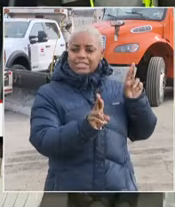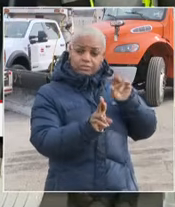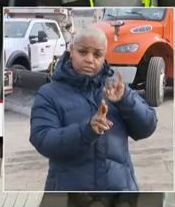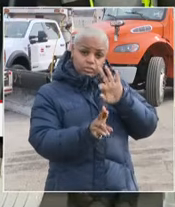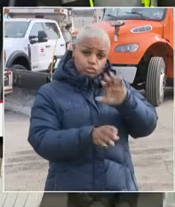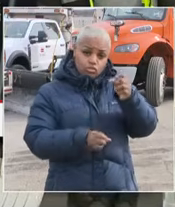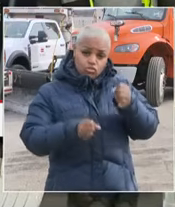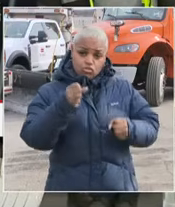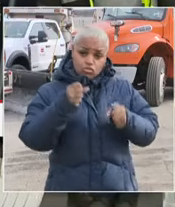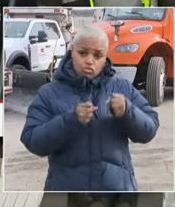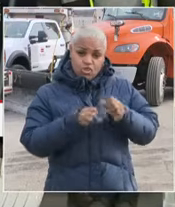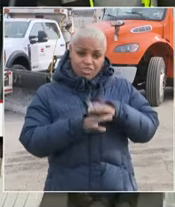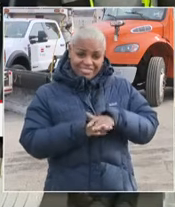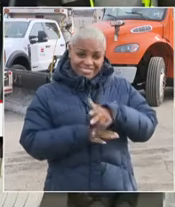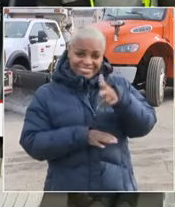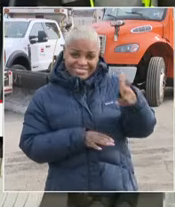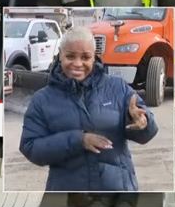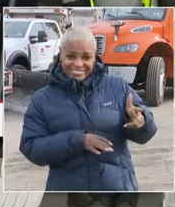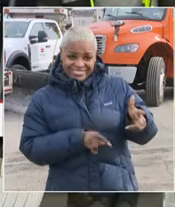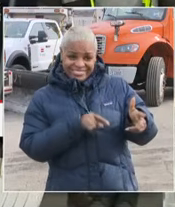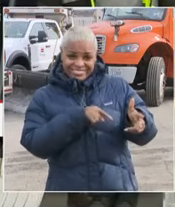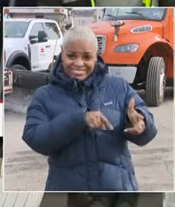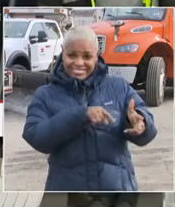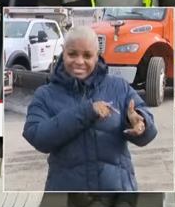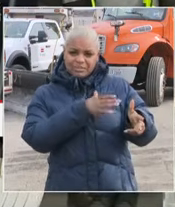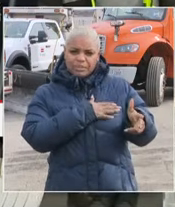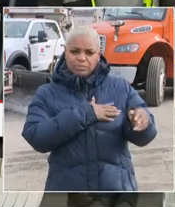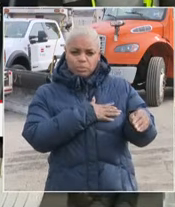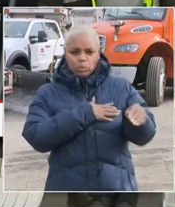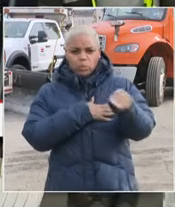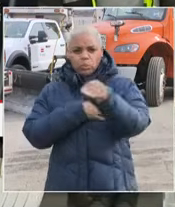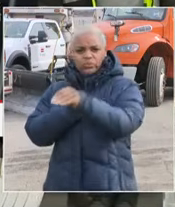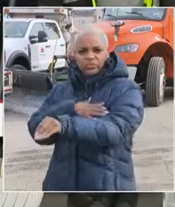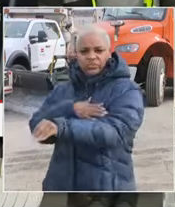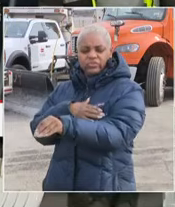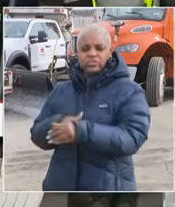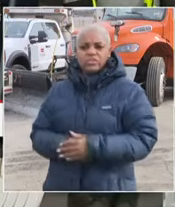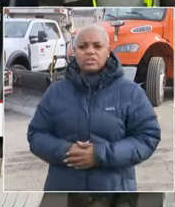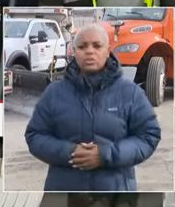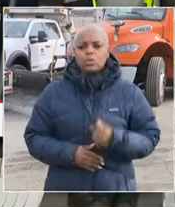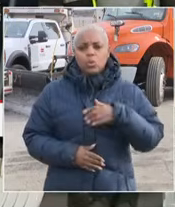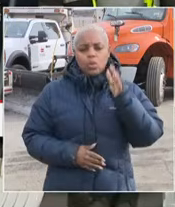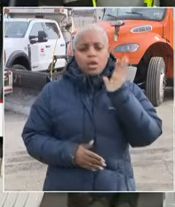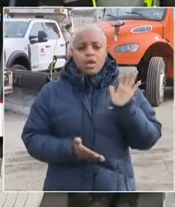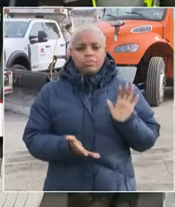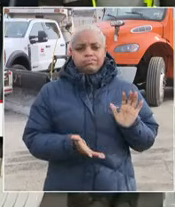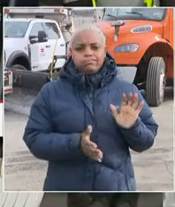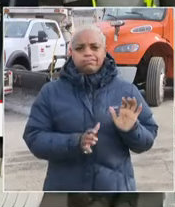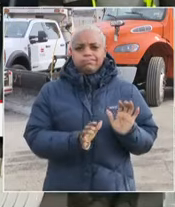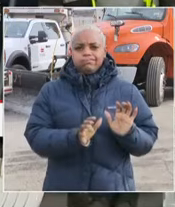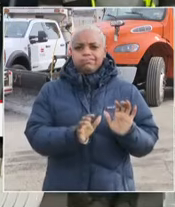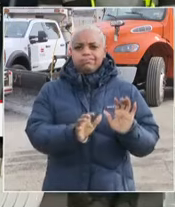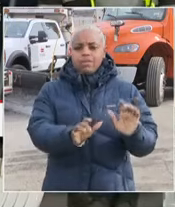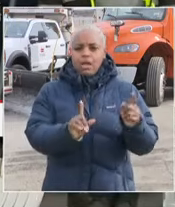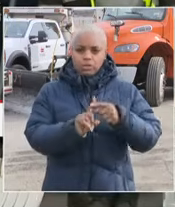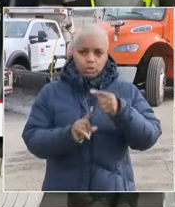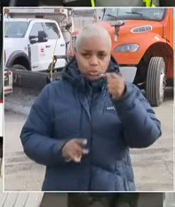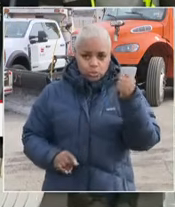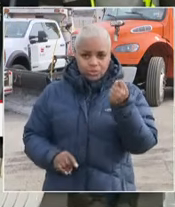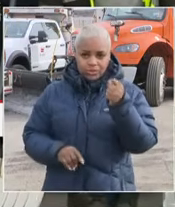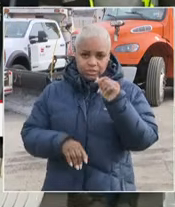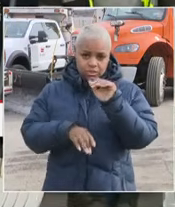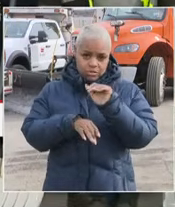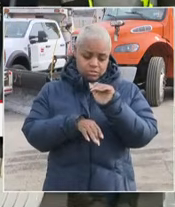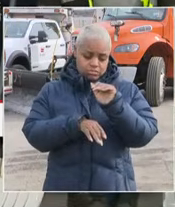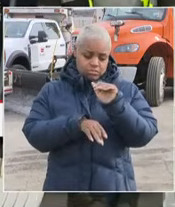snow emergency routes until Tuesday at 9:30 a.m. If conditions show